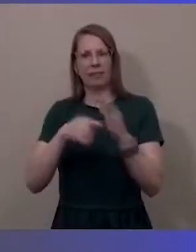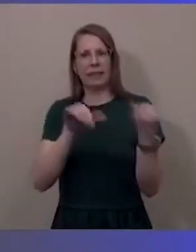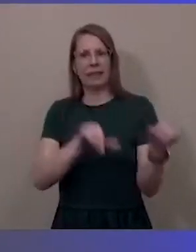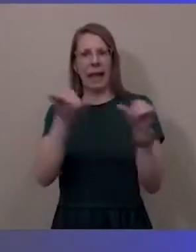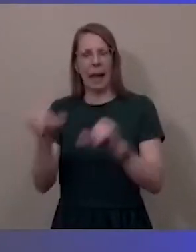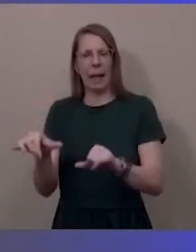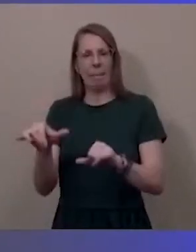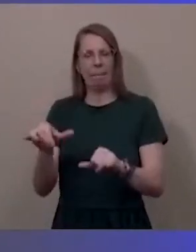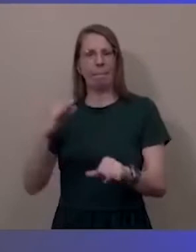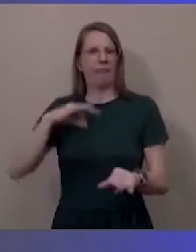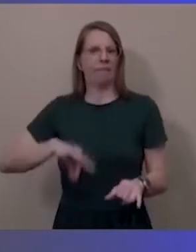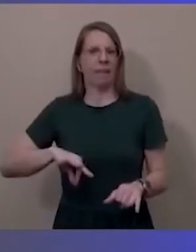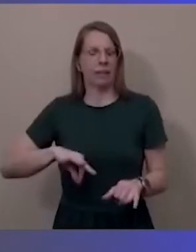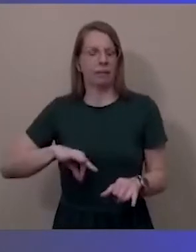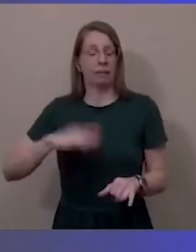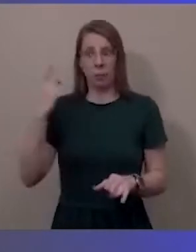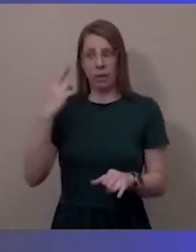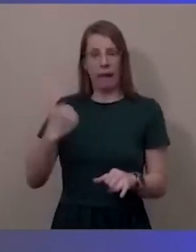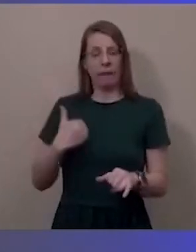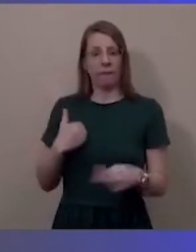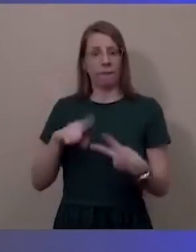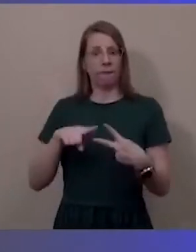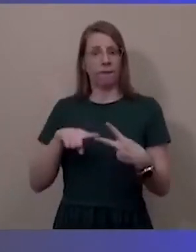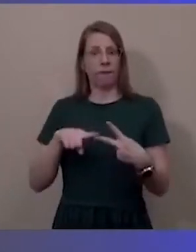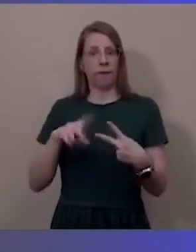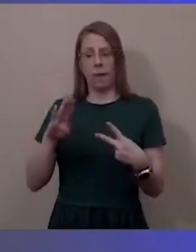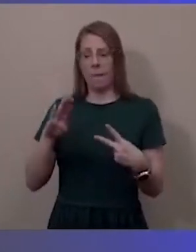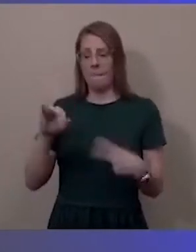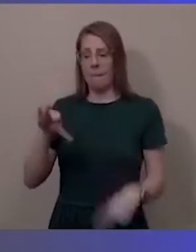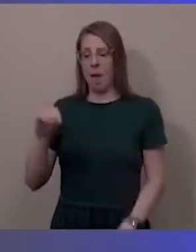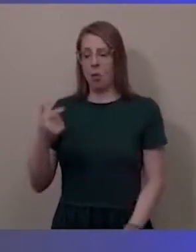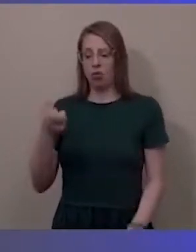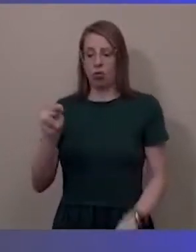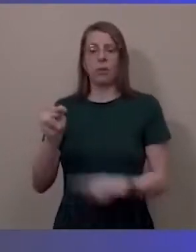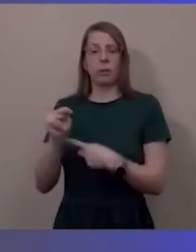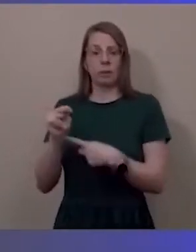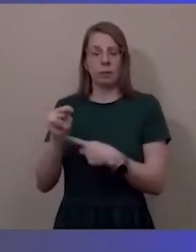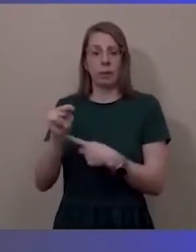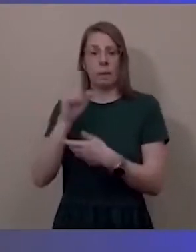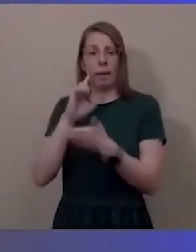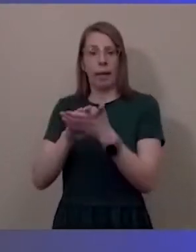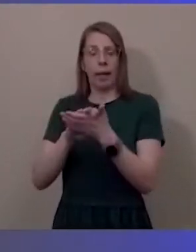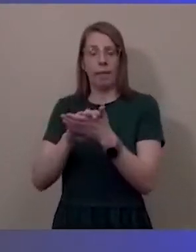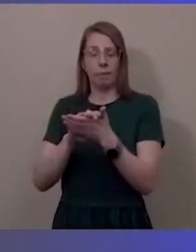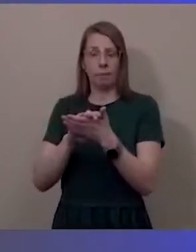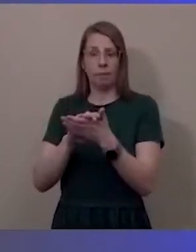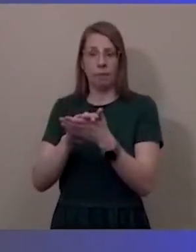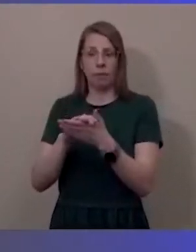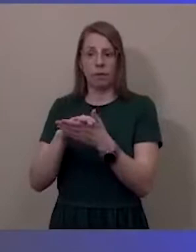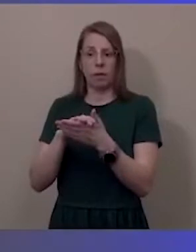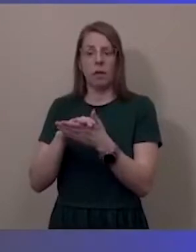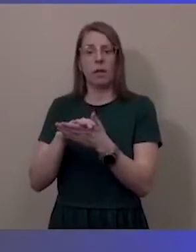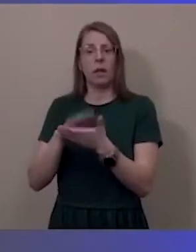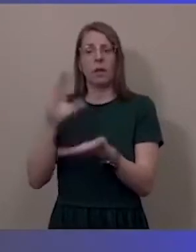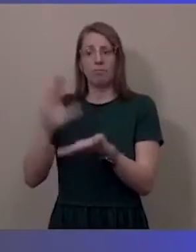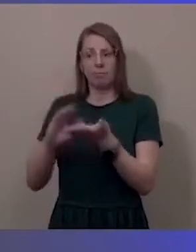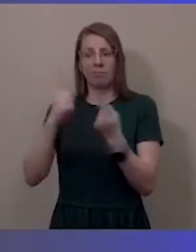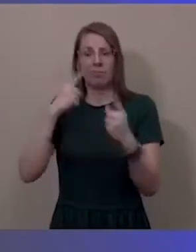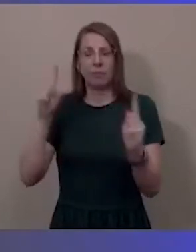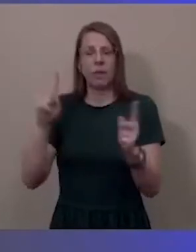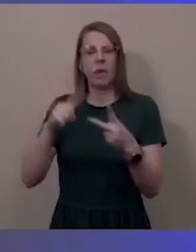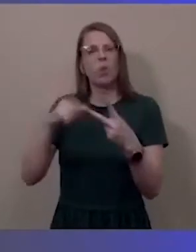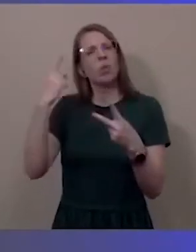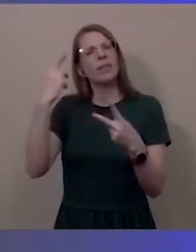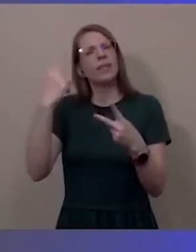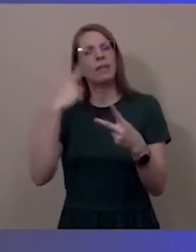of benefits? And there's reasons that Biogen believes drove that, less of an effect. And what are those